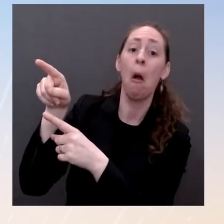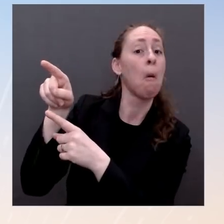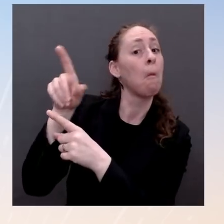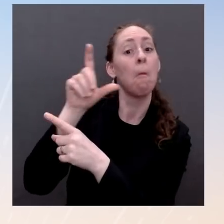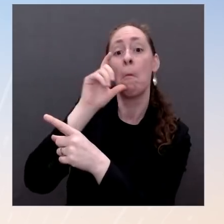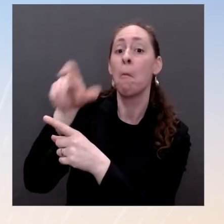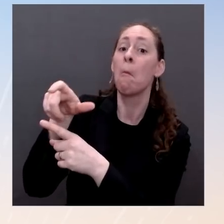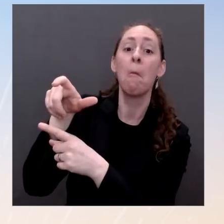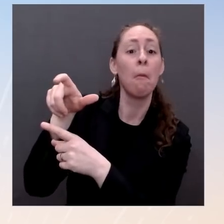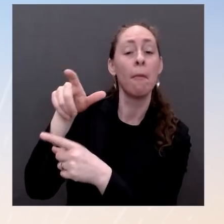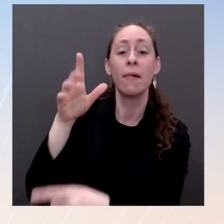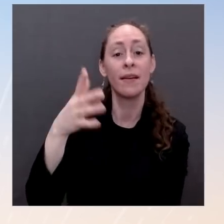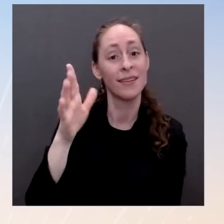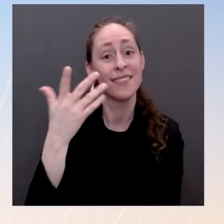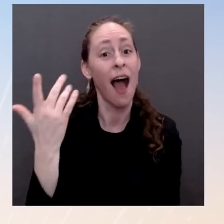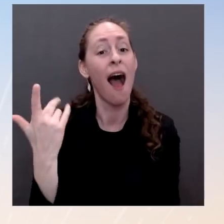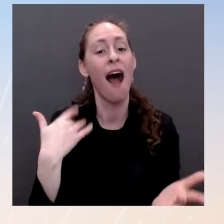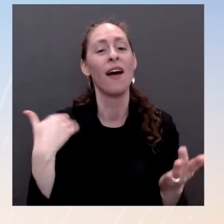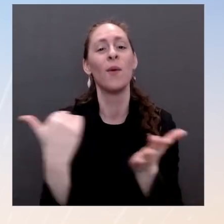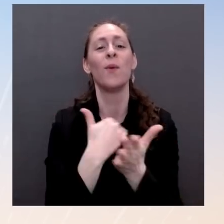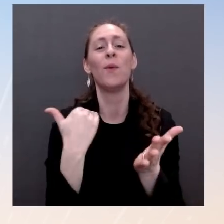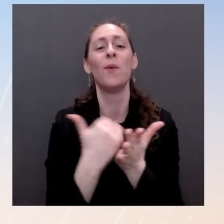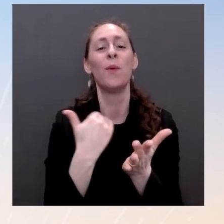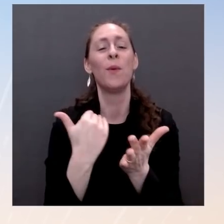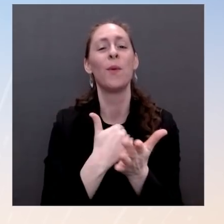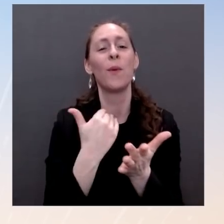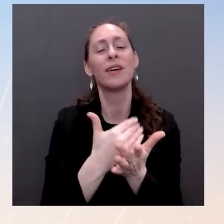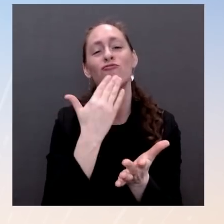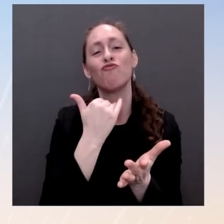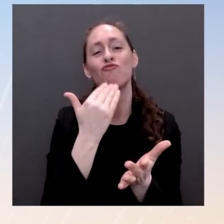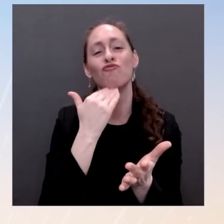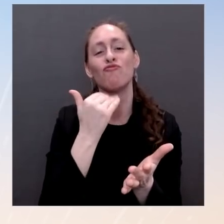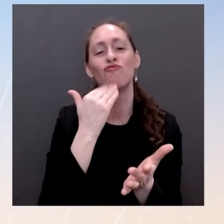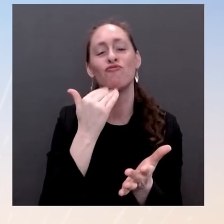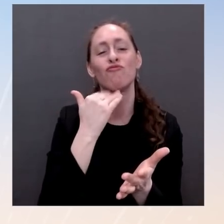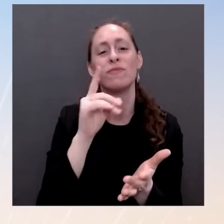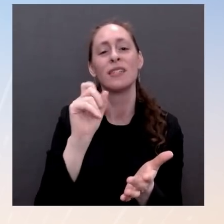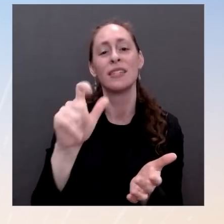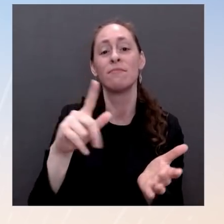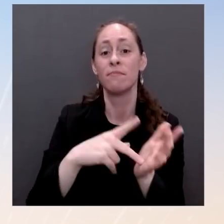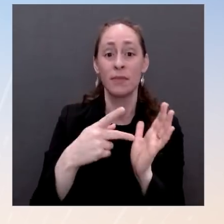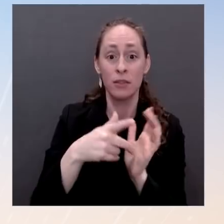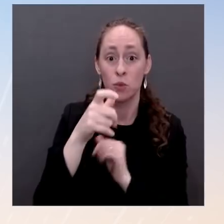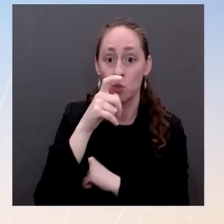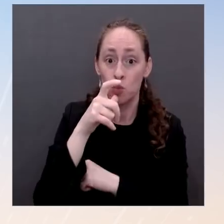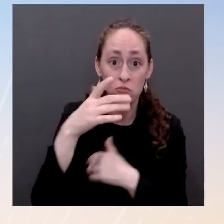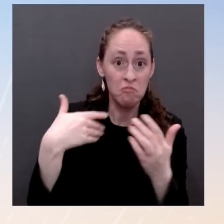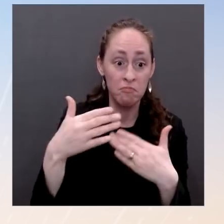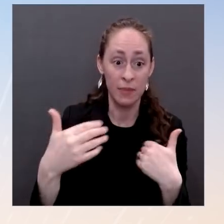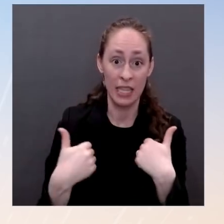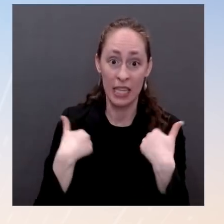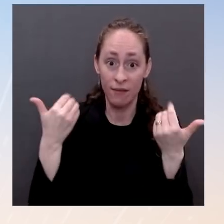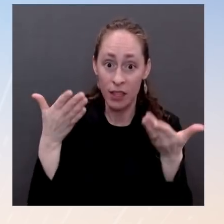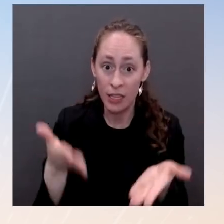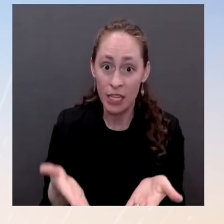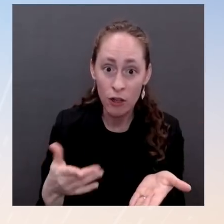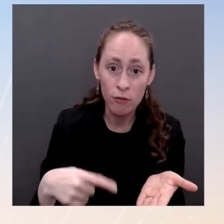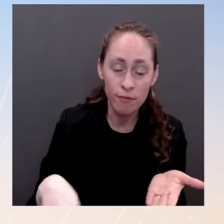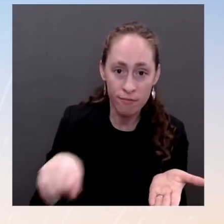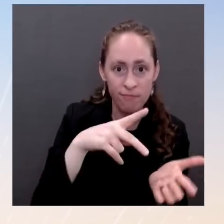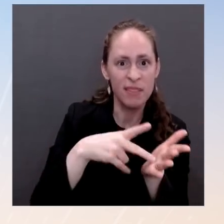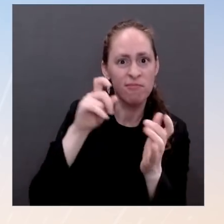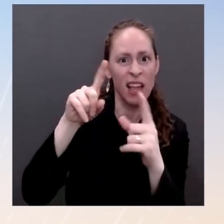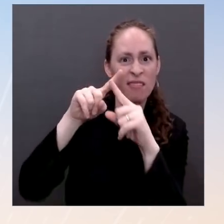office buildings into just one option for internet. That might be good for the landlord and for the internet service provider, but bad for